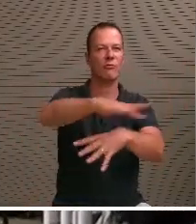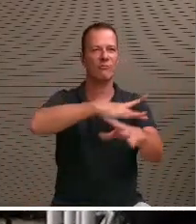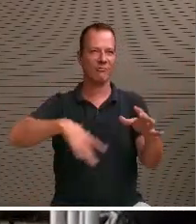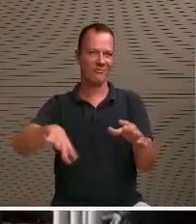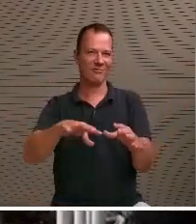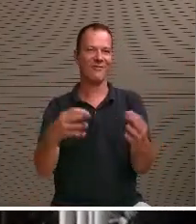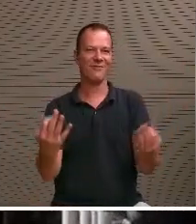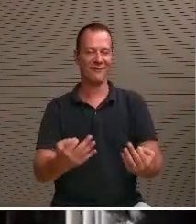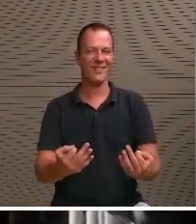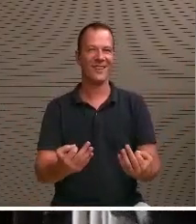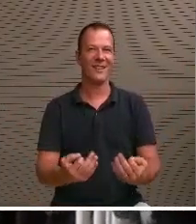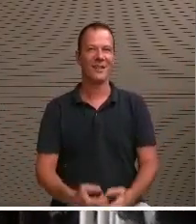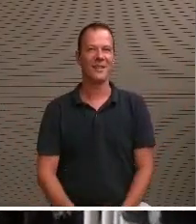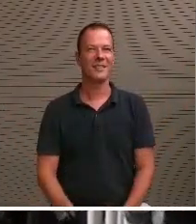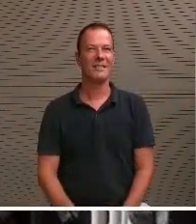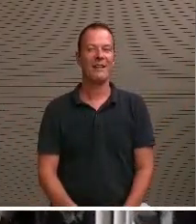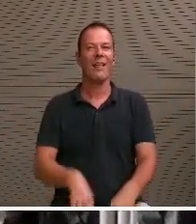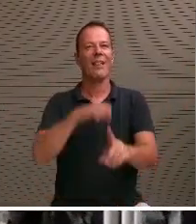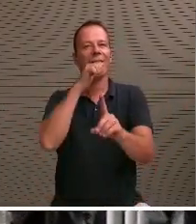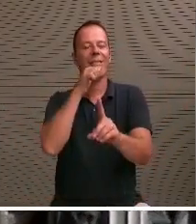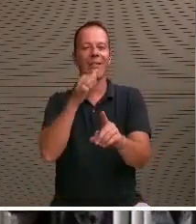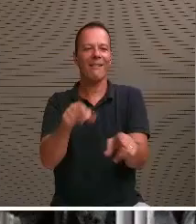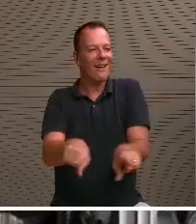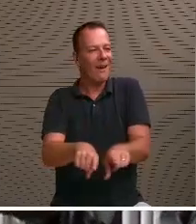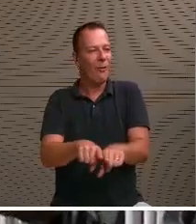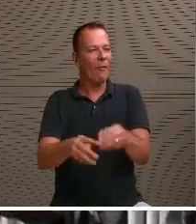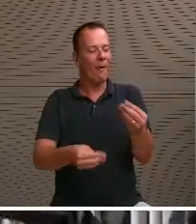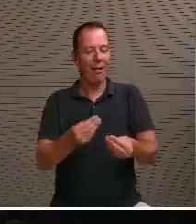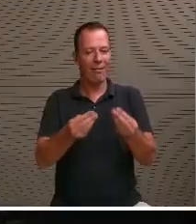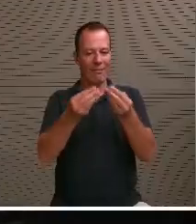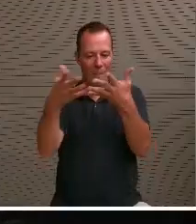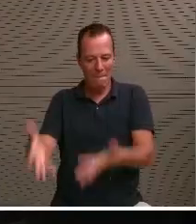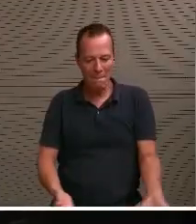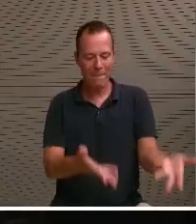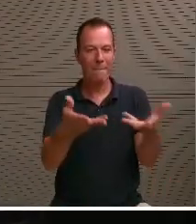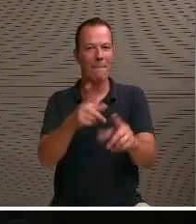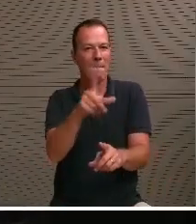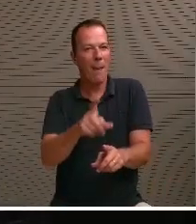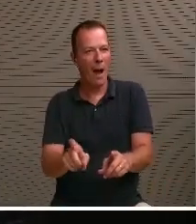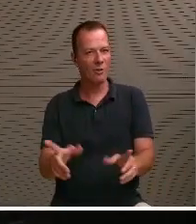it's always a step in the direction of peace, and we need peace.